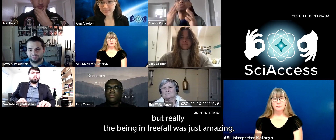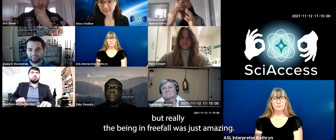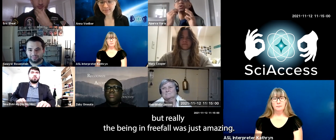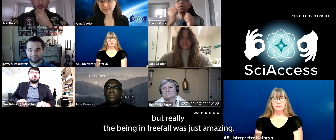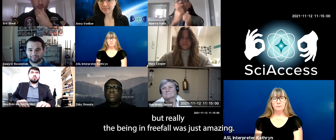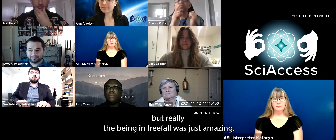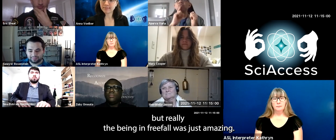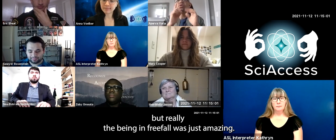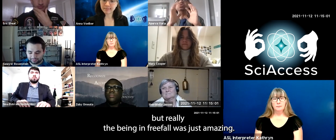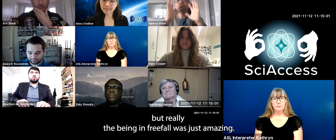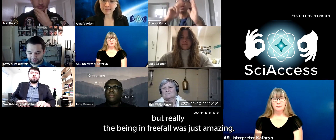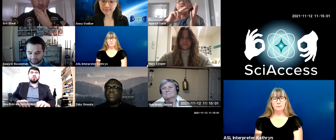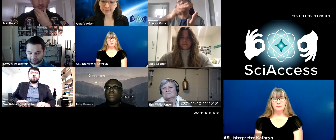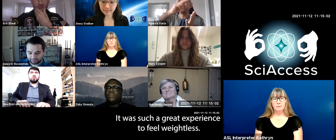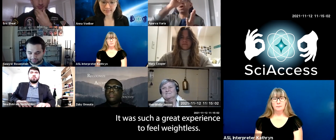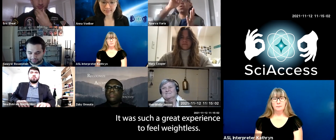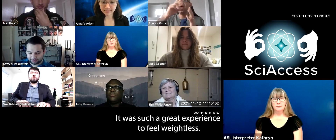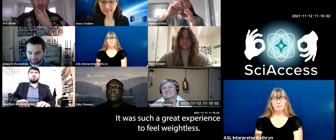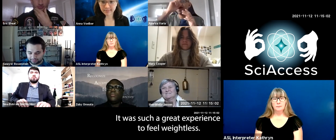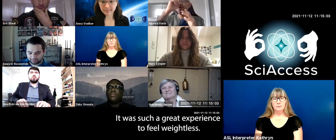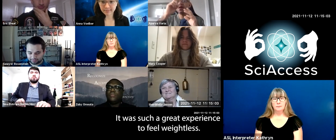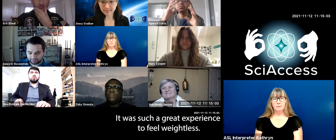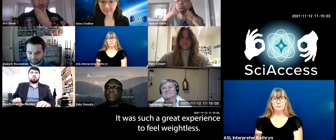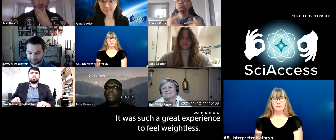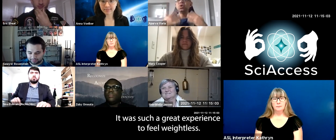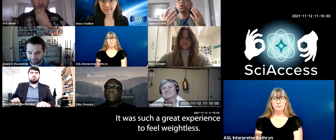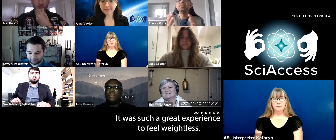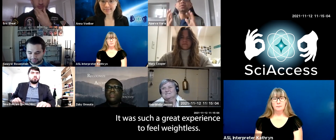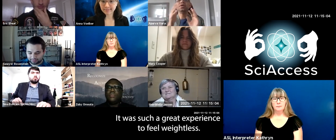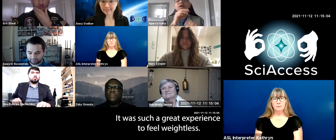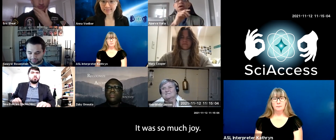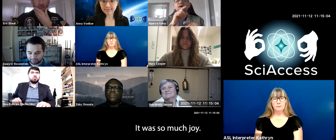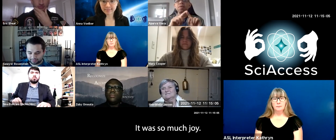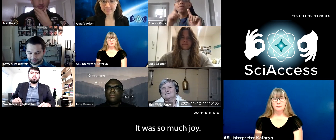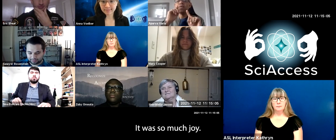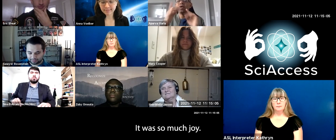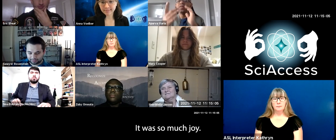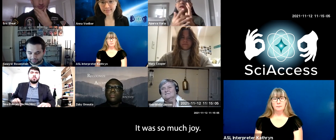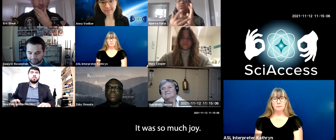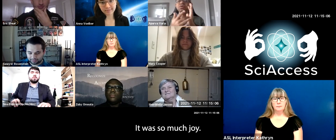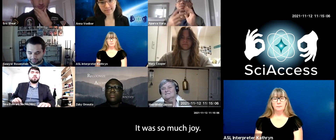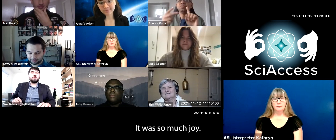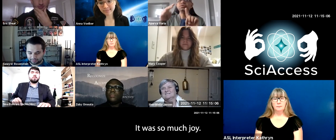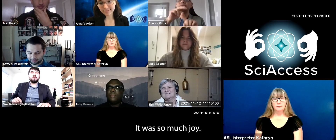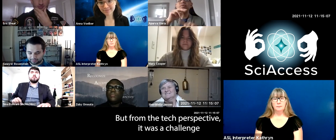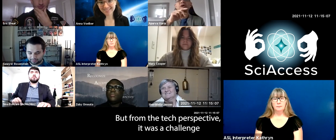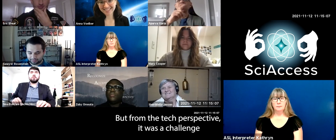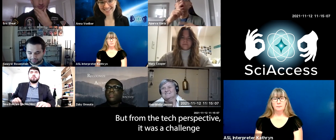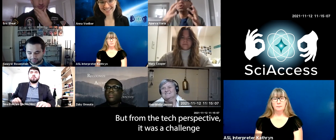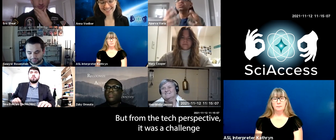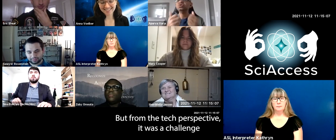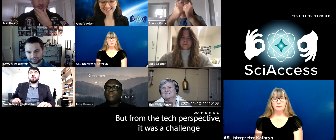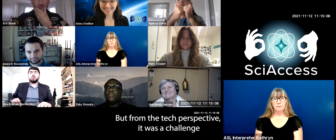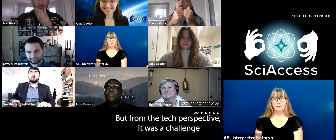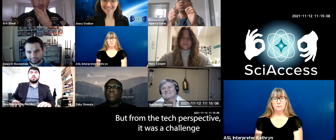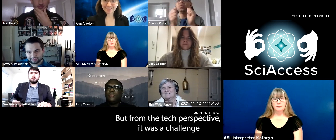being in free fall was just amazing. It was such a great experience to feel weightless. It was so much joy. But